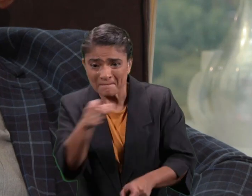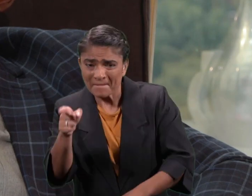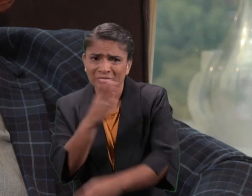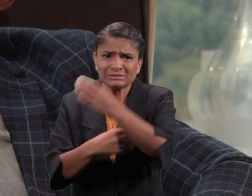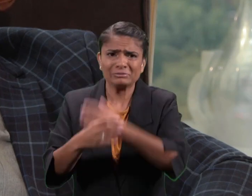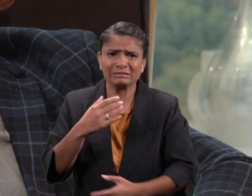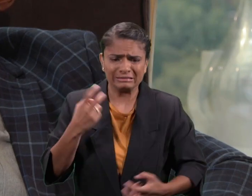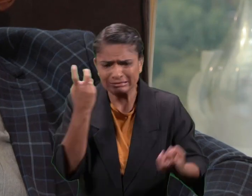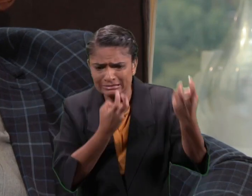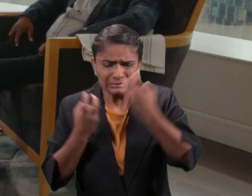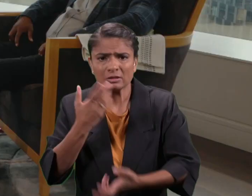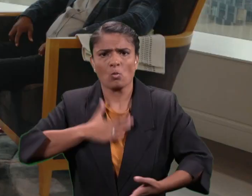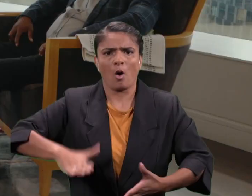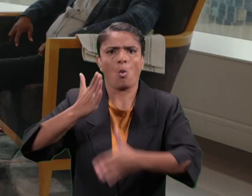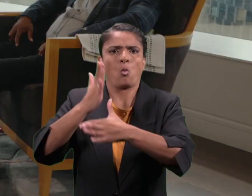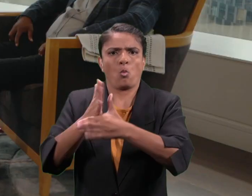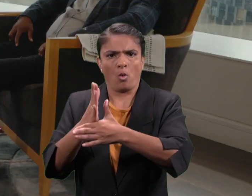of disabled job seekers